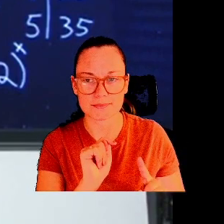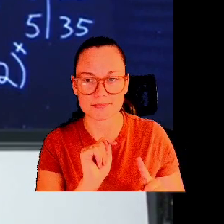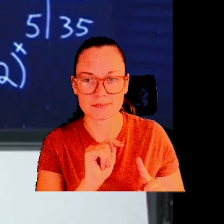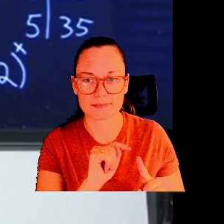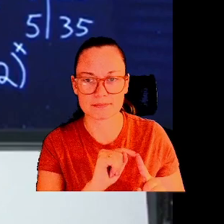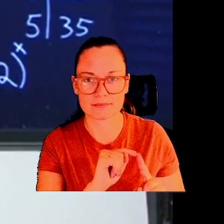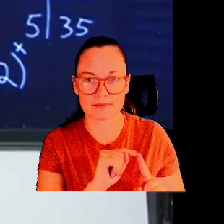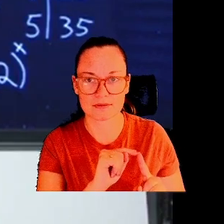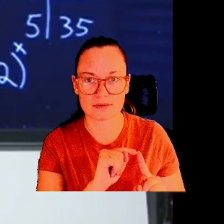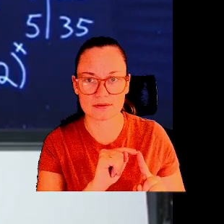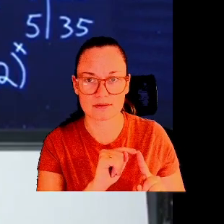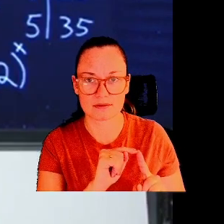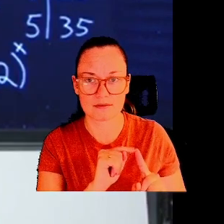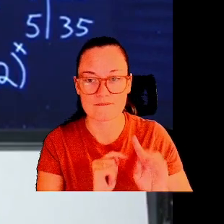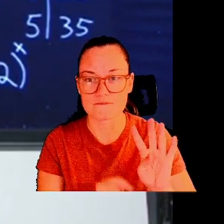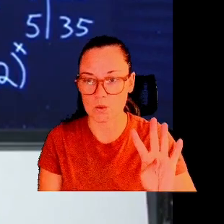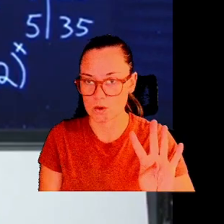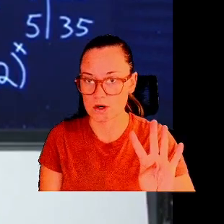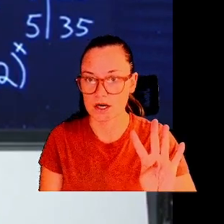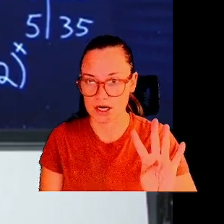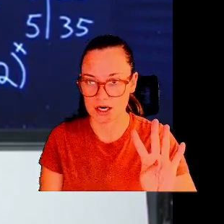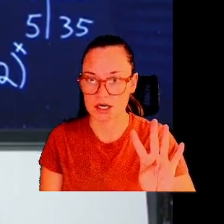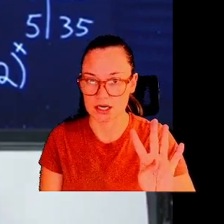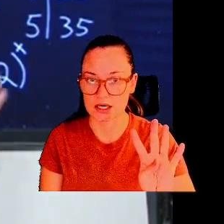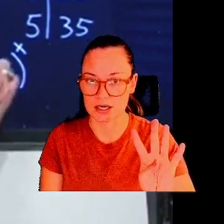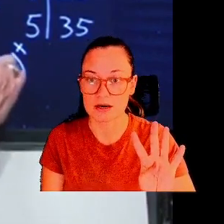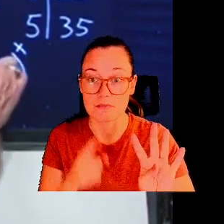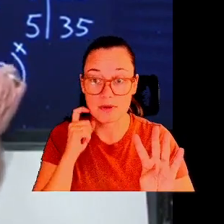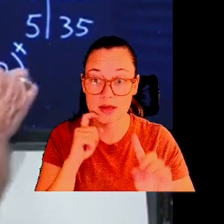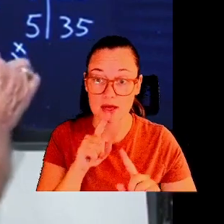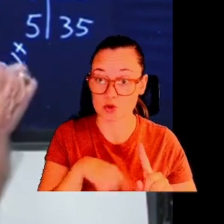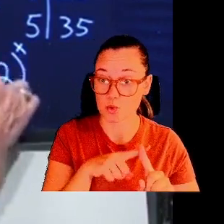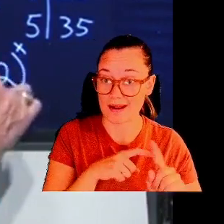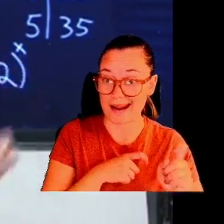4. 4, because when x is 0, y is 4.